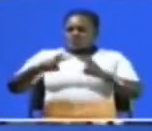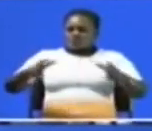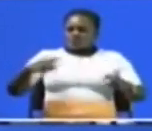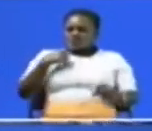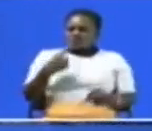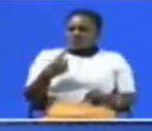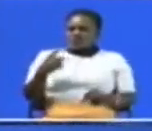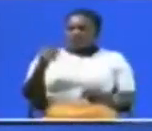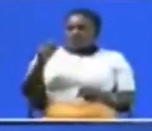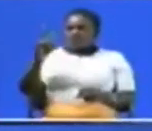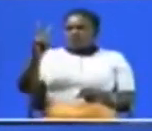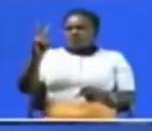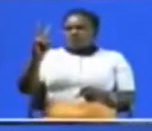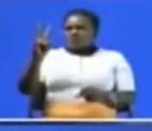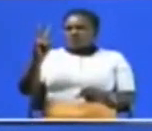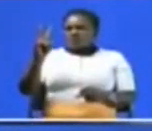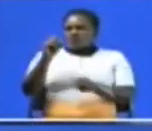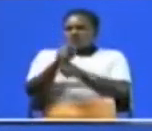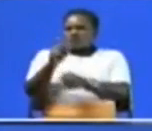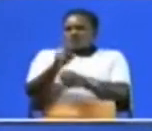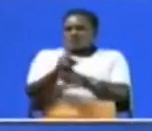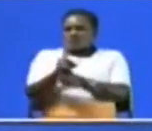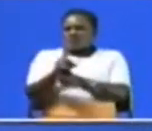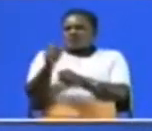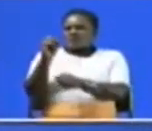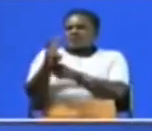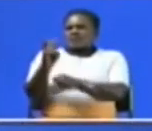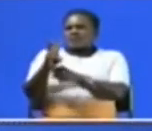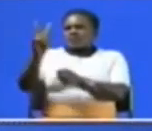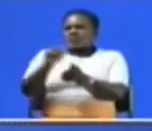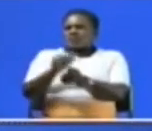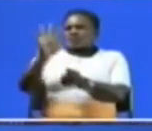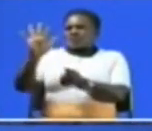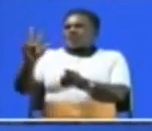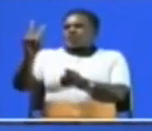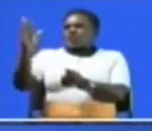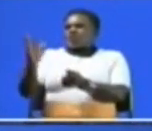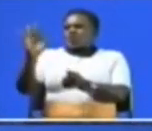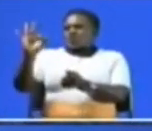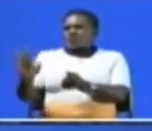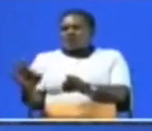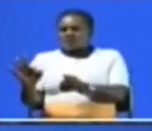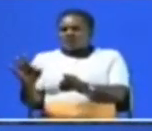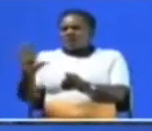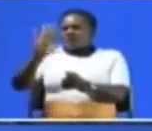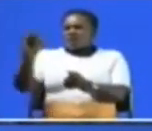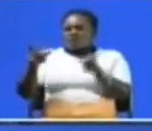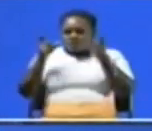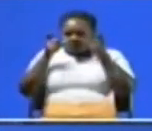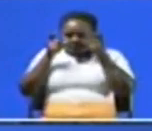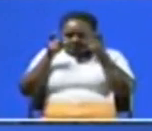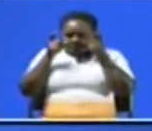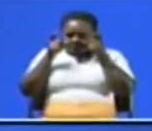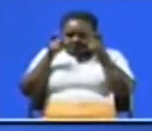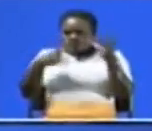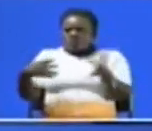Researchers say that between November the 23rd and December the 14th, 2015, two-thirds of ivory in Africa were